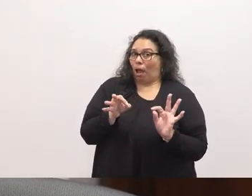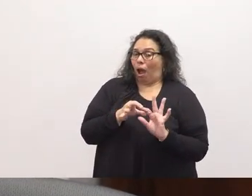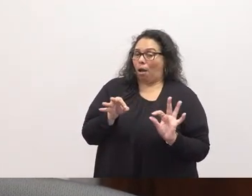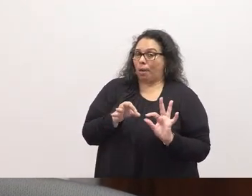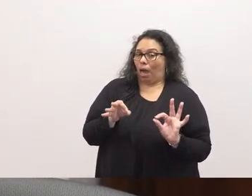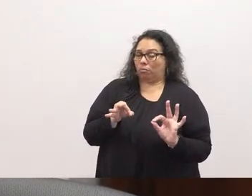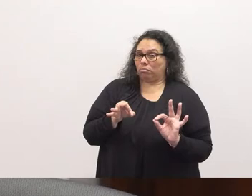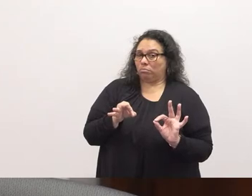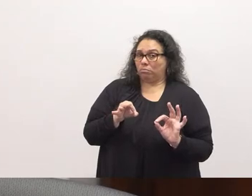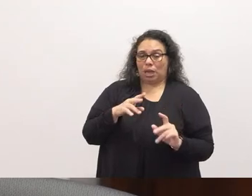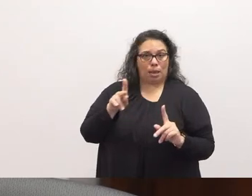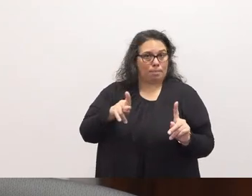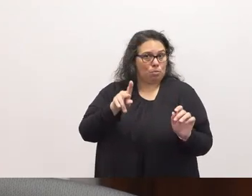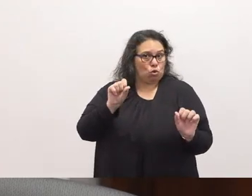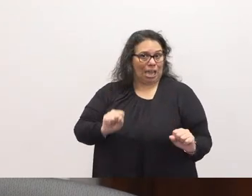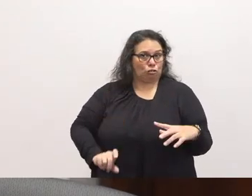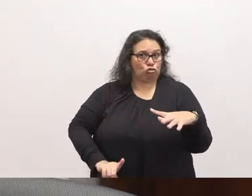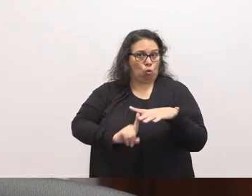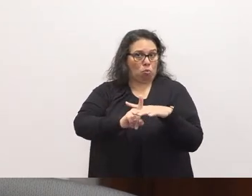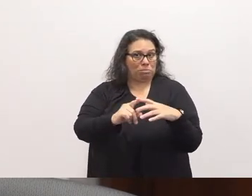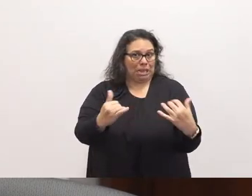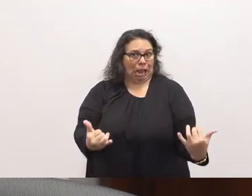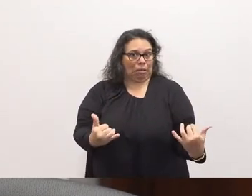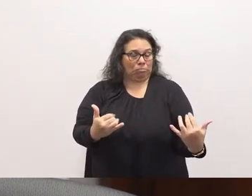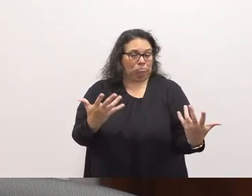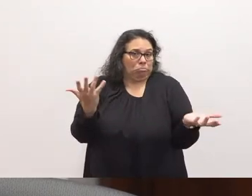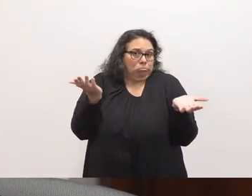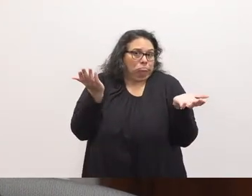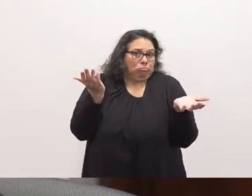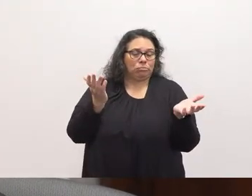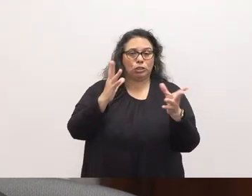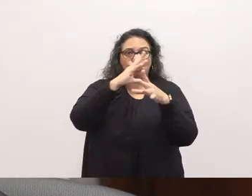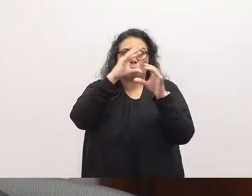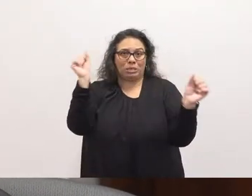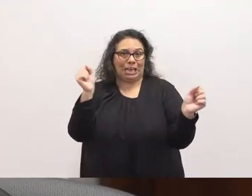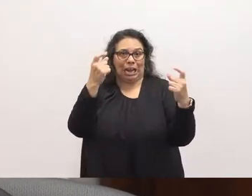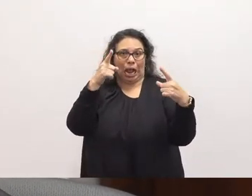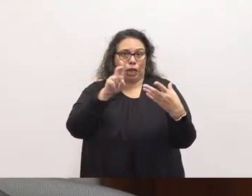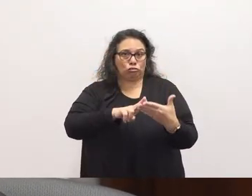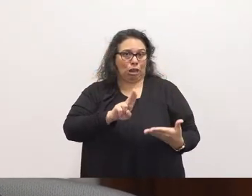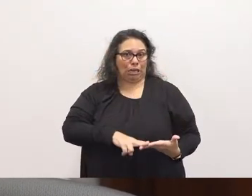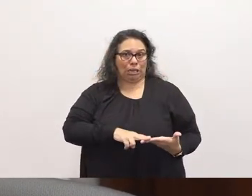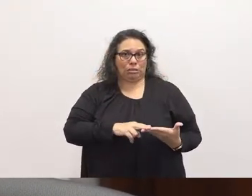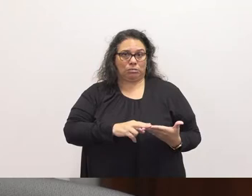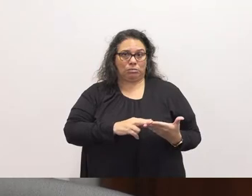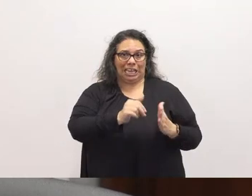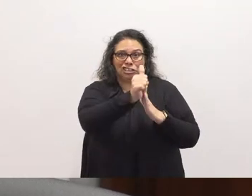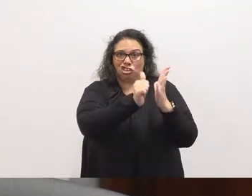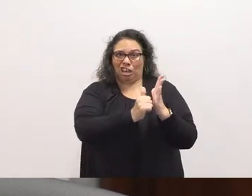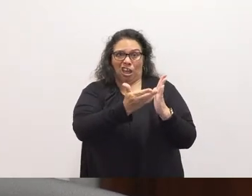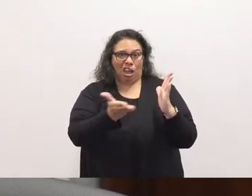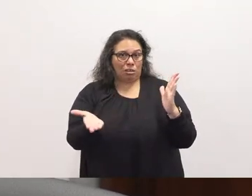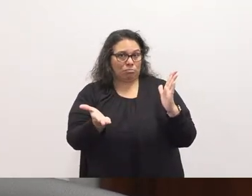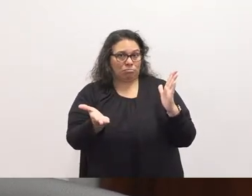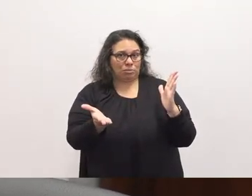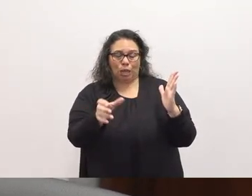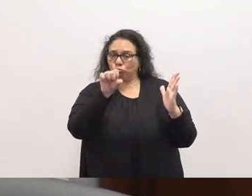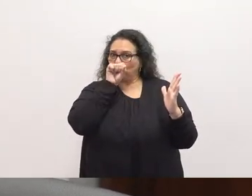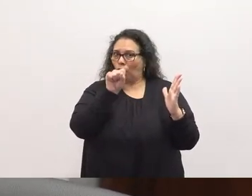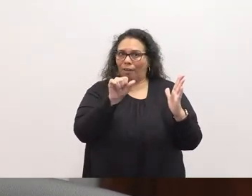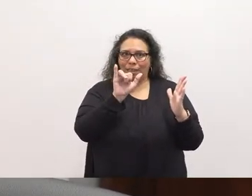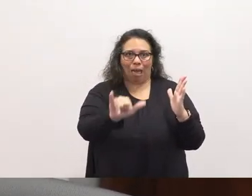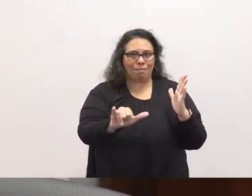know, folks could have showed up today. The superintendent's contract was up on an agenda item, and I would have loved to have